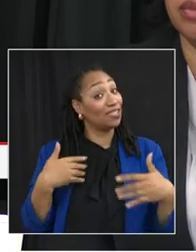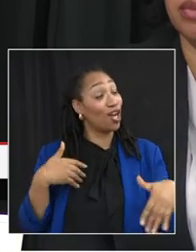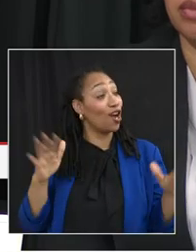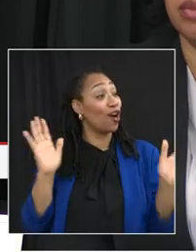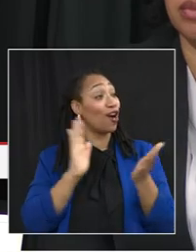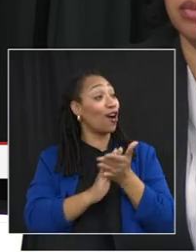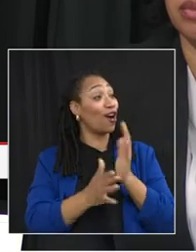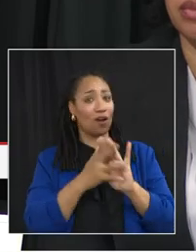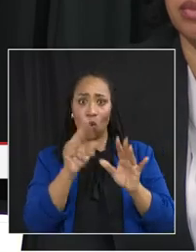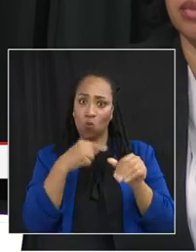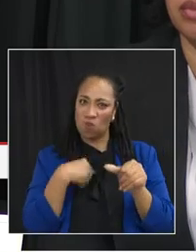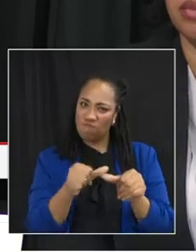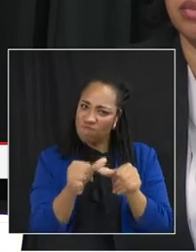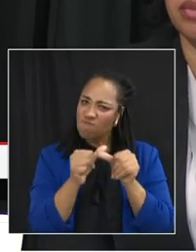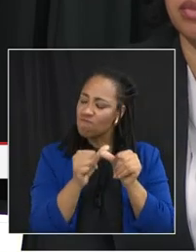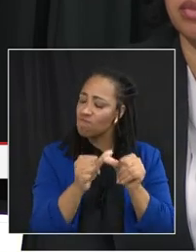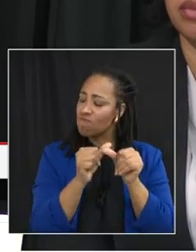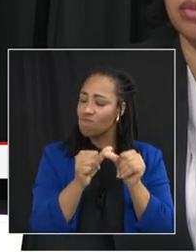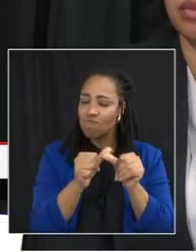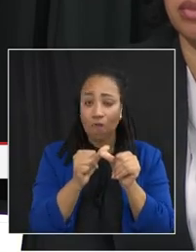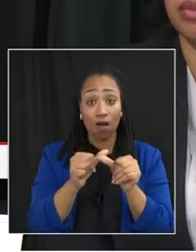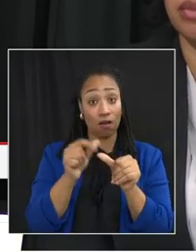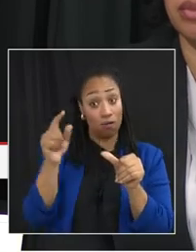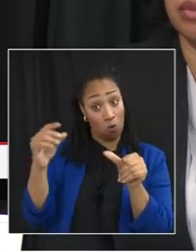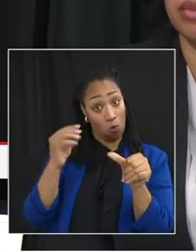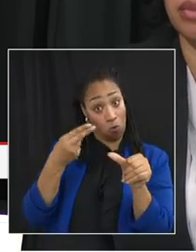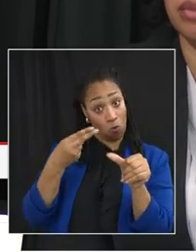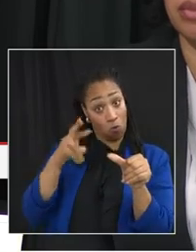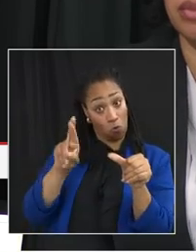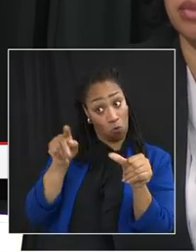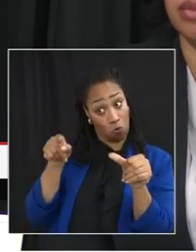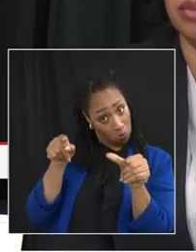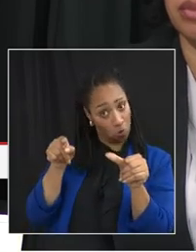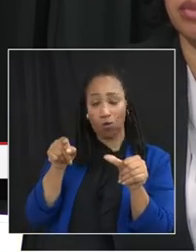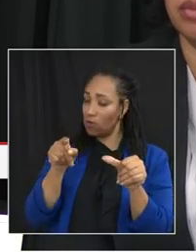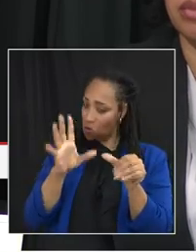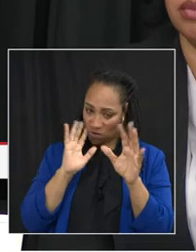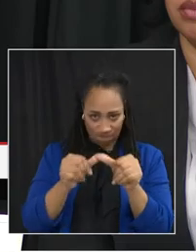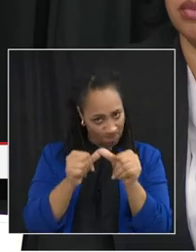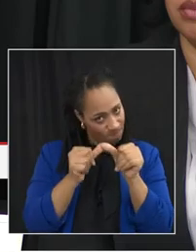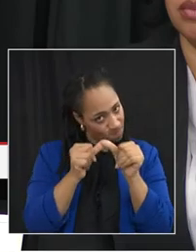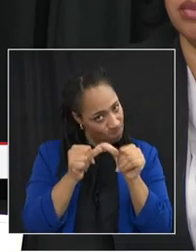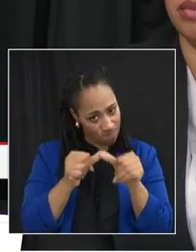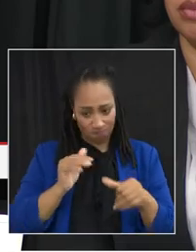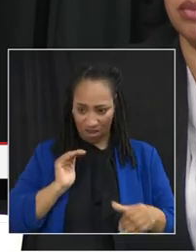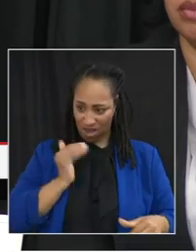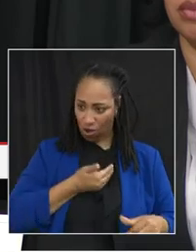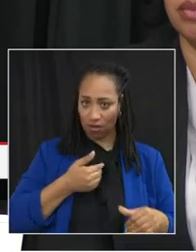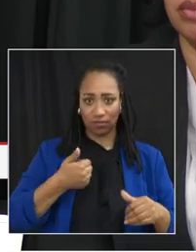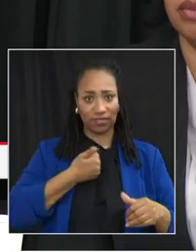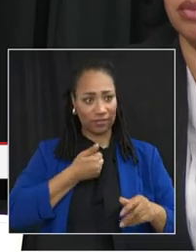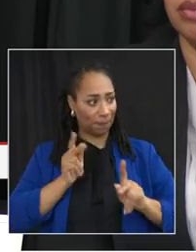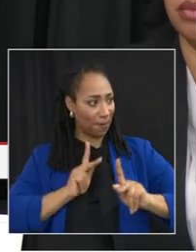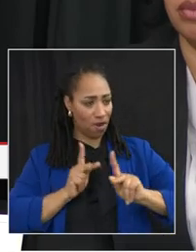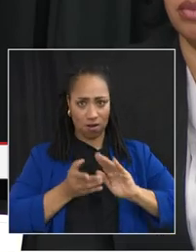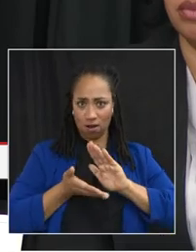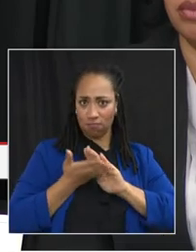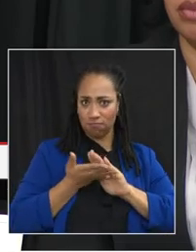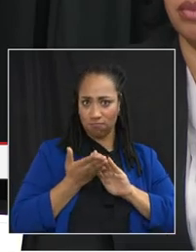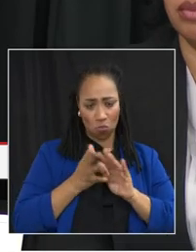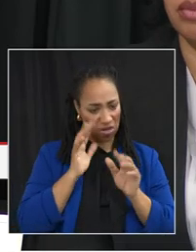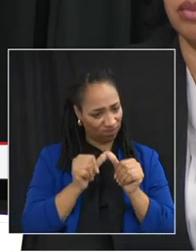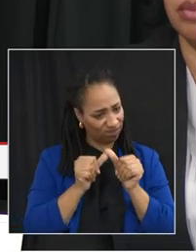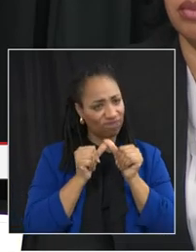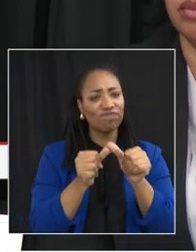important thing to me in making sure we maintain it. Now, to answer the other part of your question is, what will happen to you?